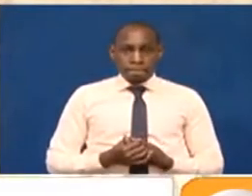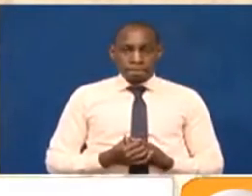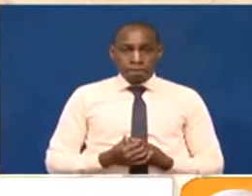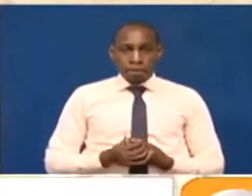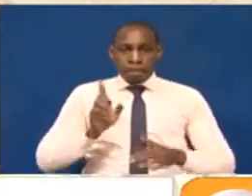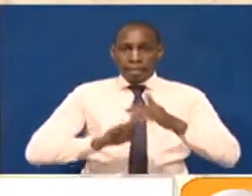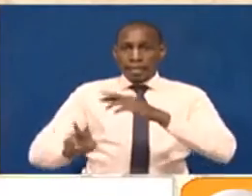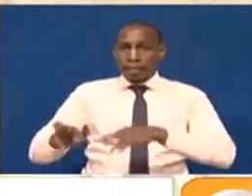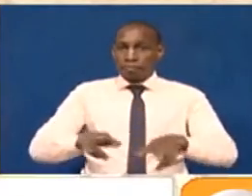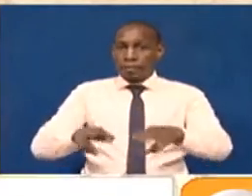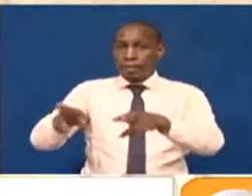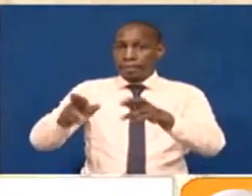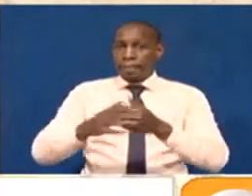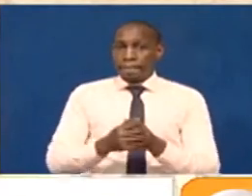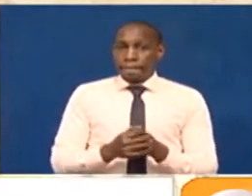kwa river.